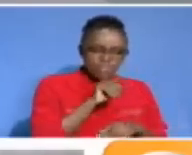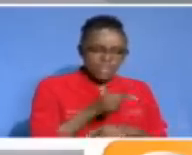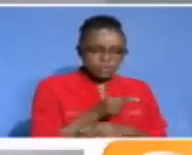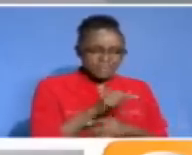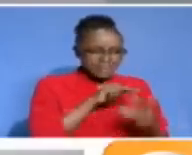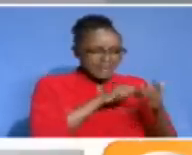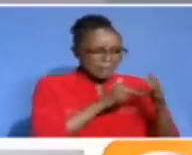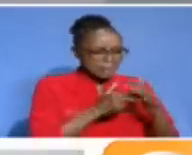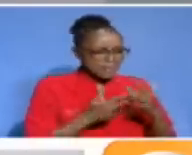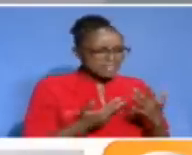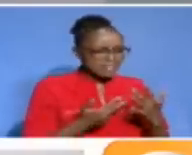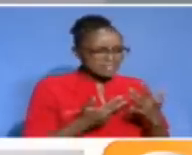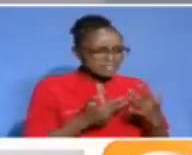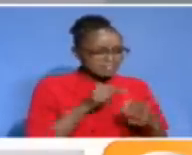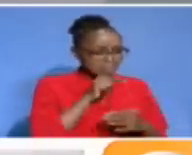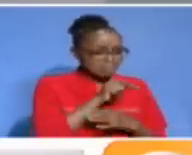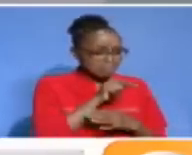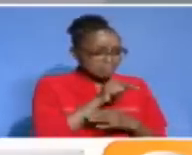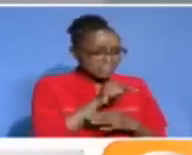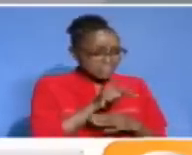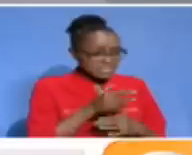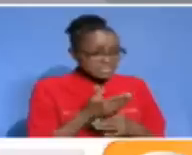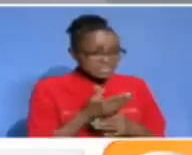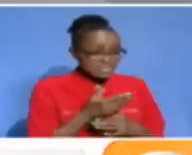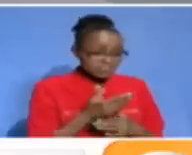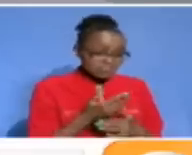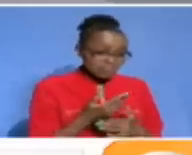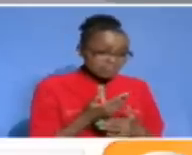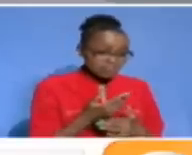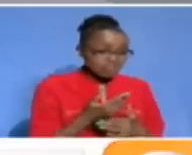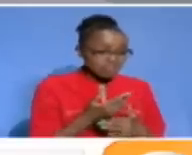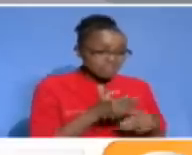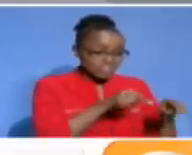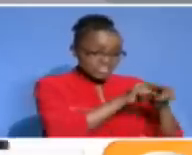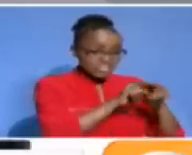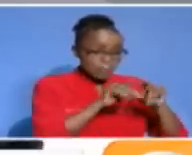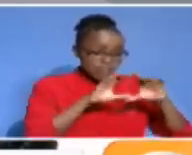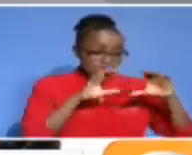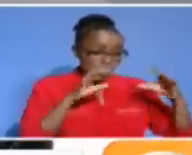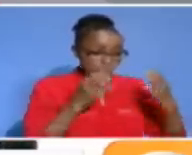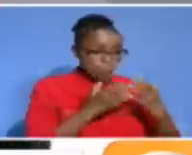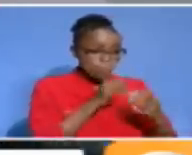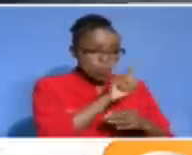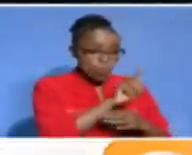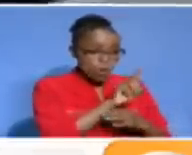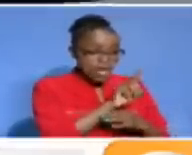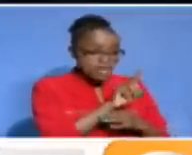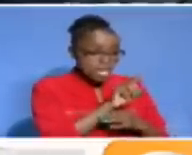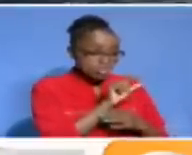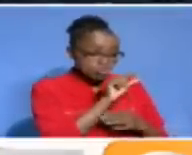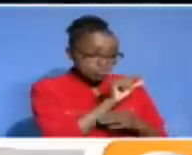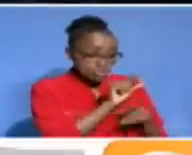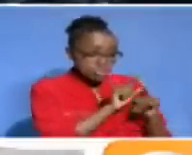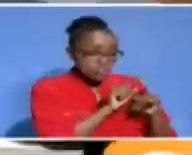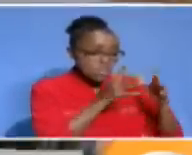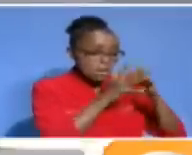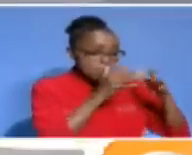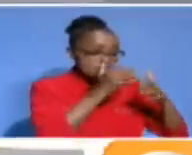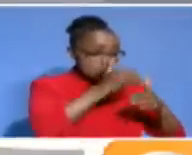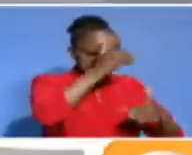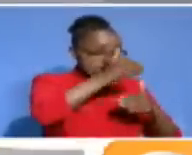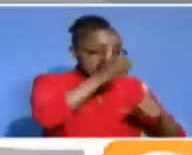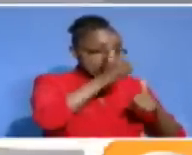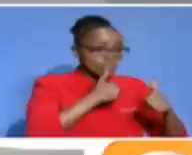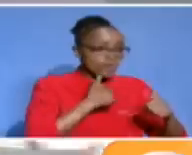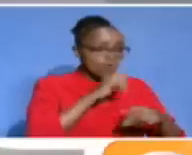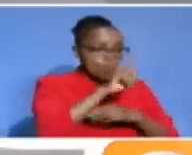what we all think as a nation and as a globe is that one black dot in this big world you have here,